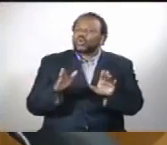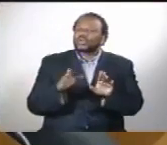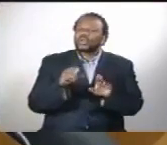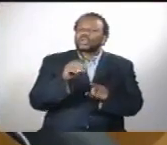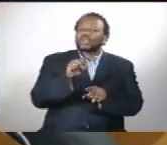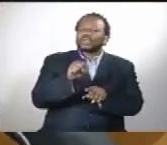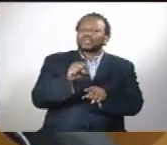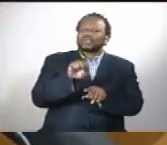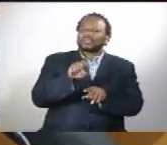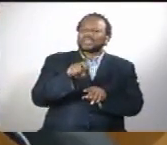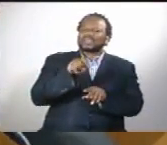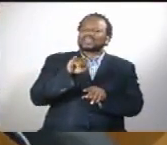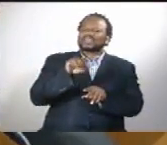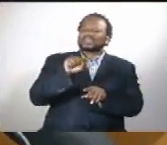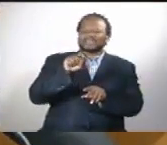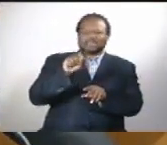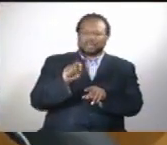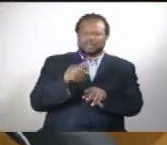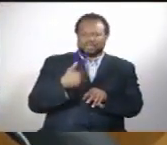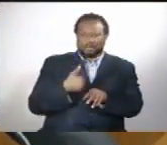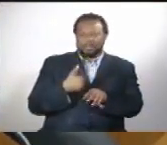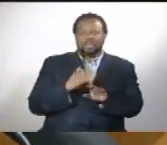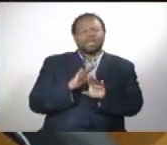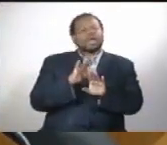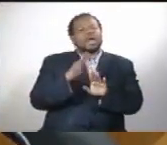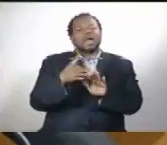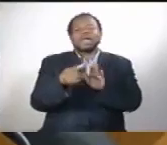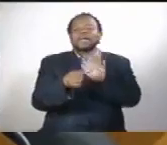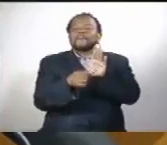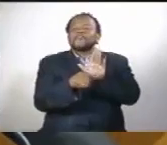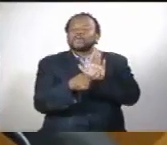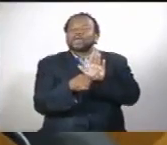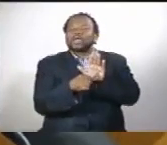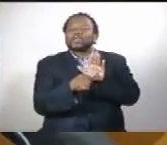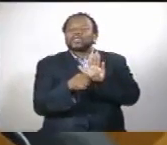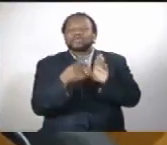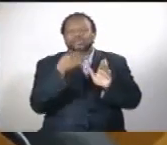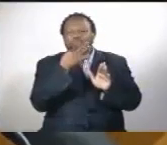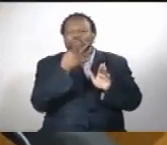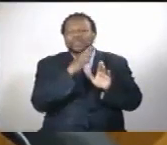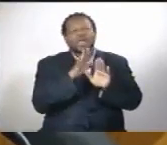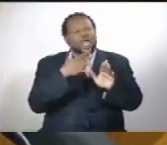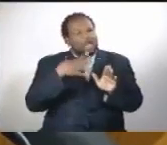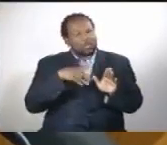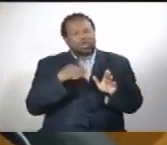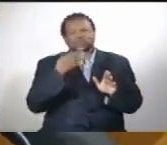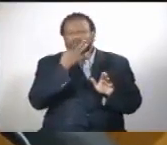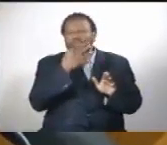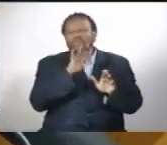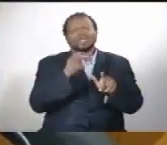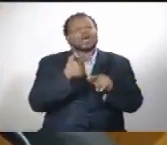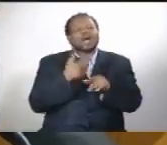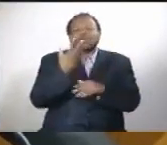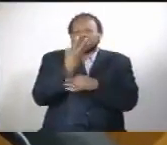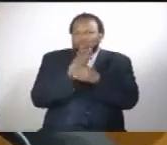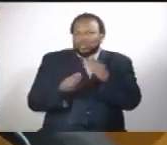the fact is, I've got some more important things to say, And because I want to say them, I will gladly